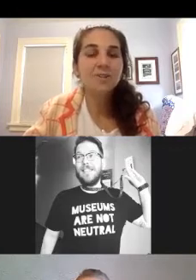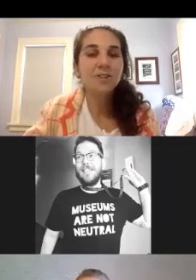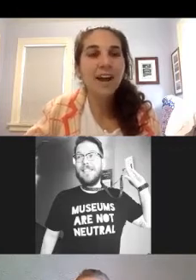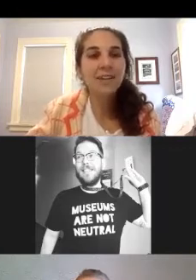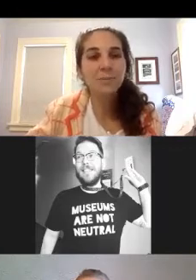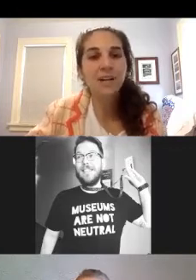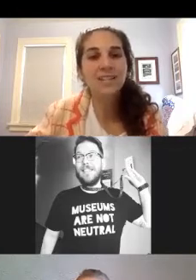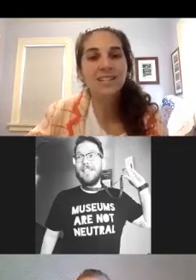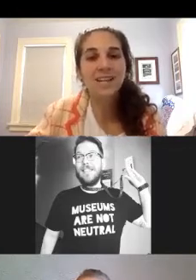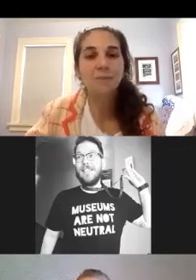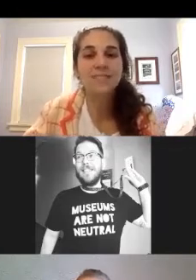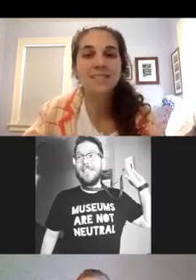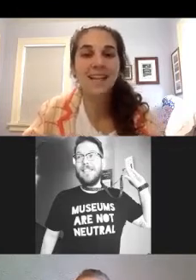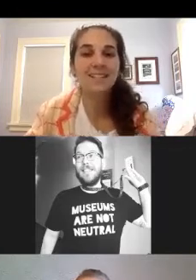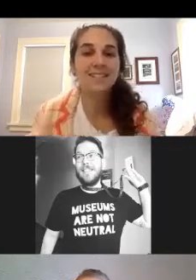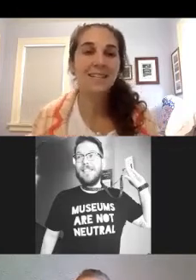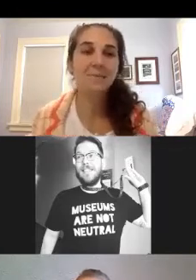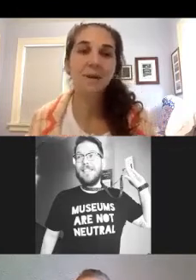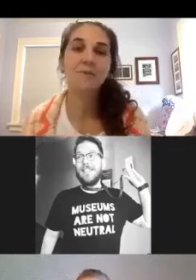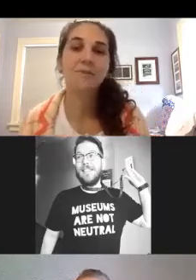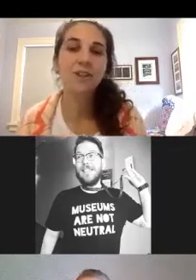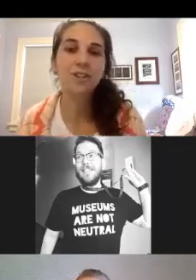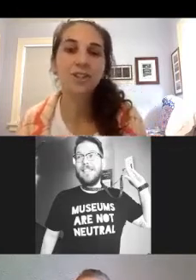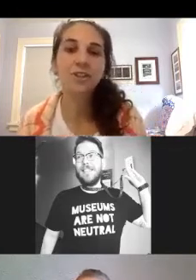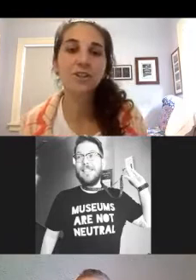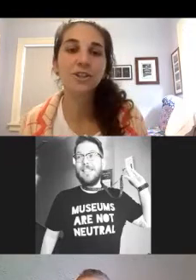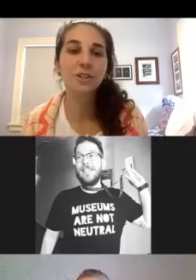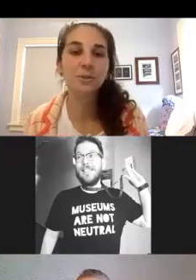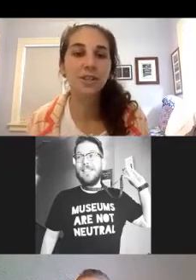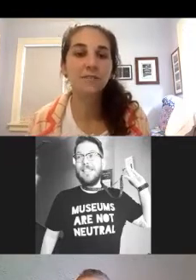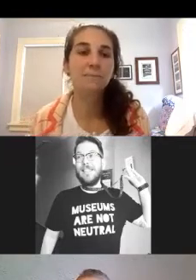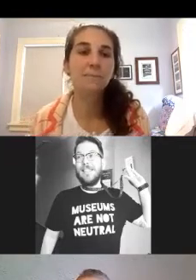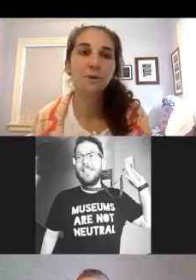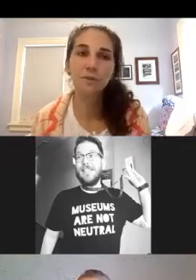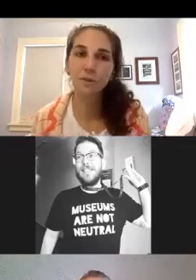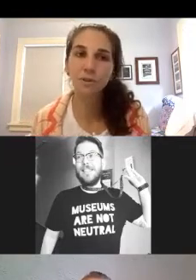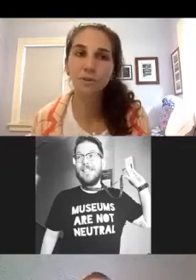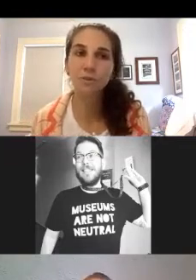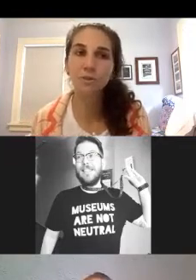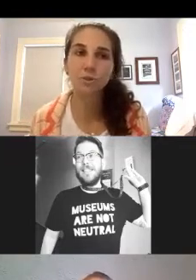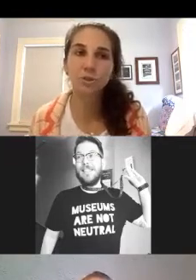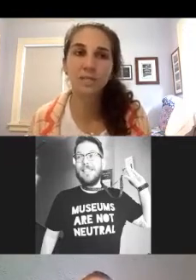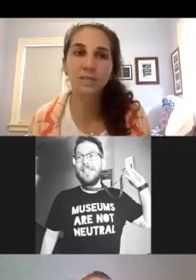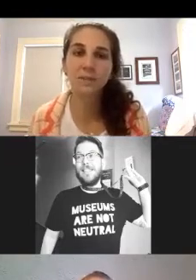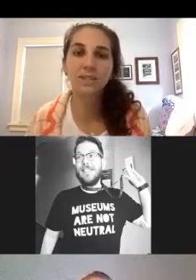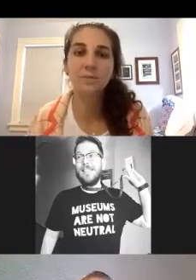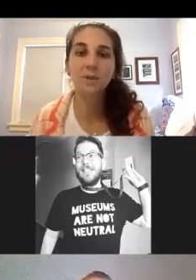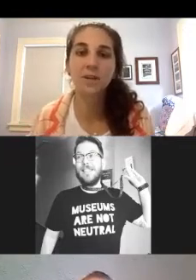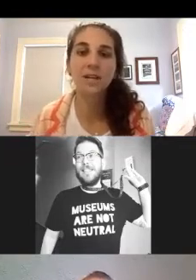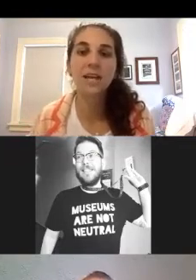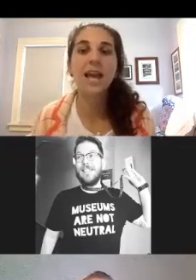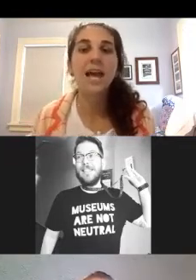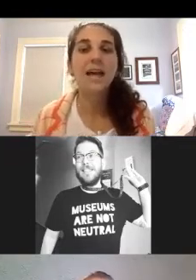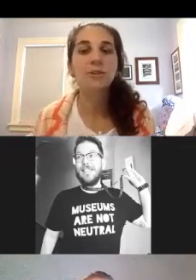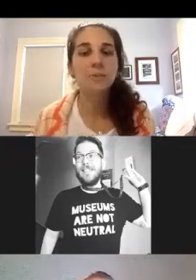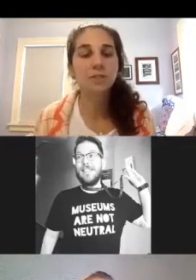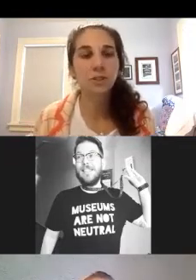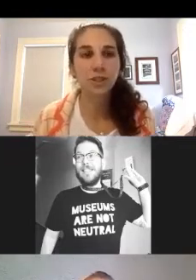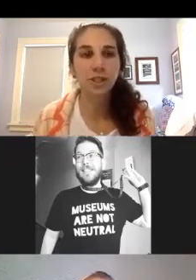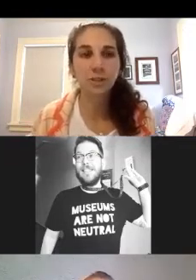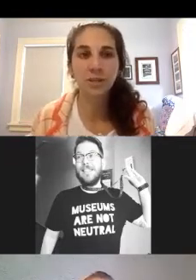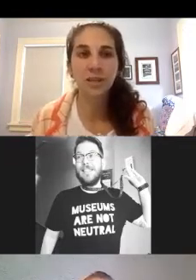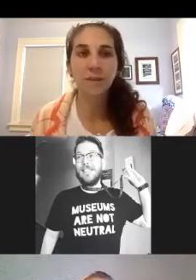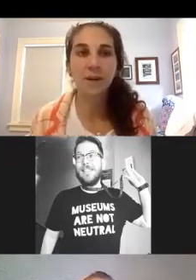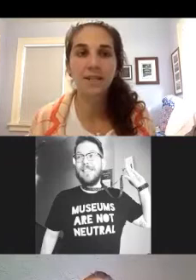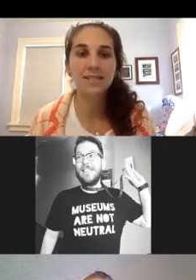And so the hiring process helped us select a team that would foster a learning community, both for those who choose to experience MoCA and who build a